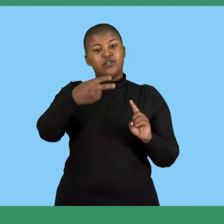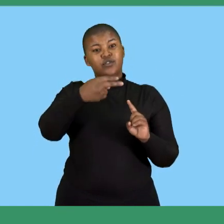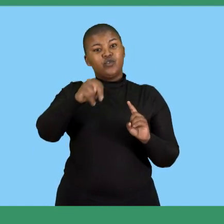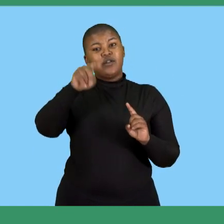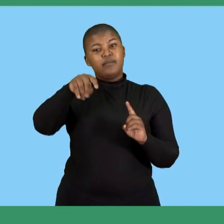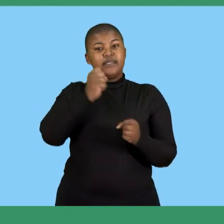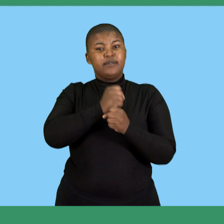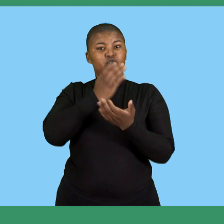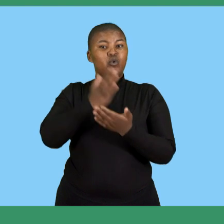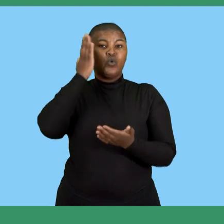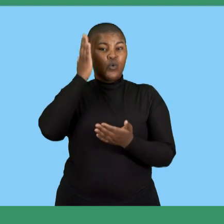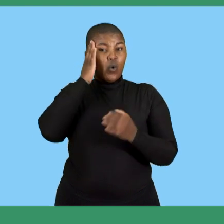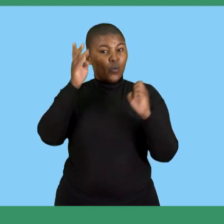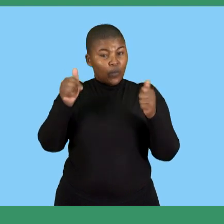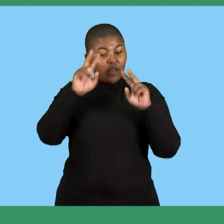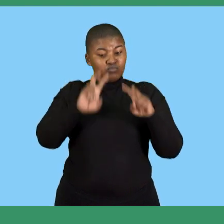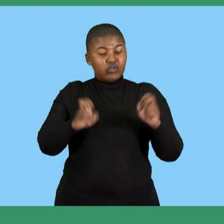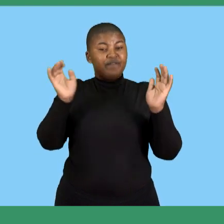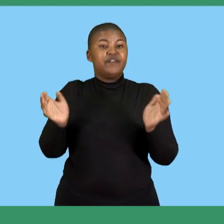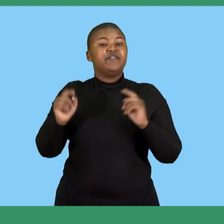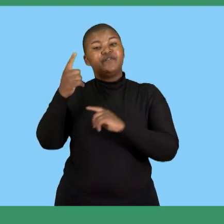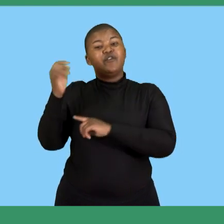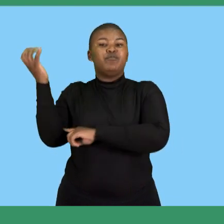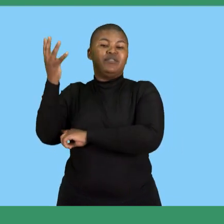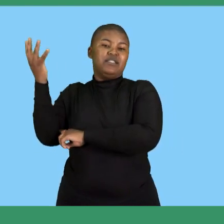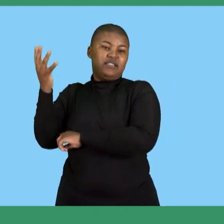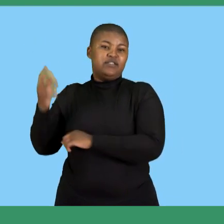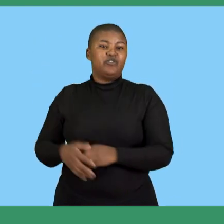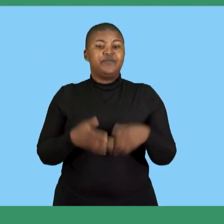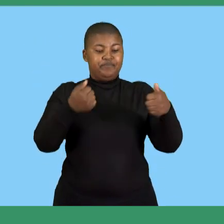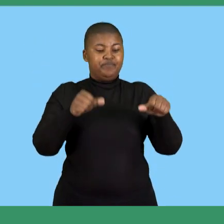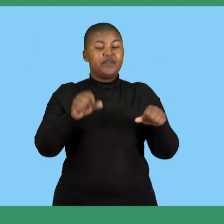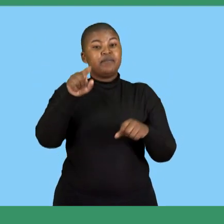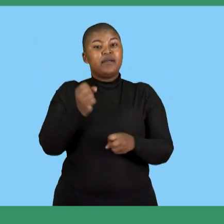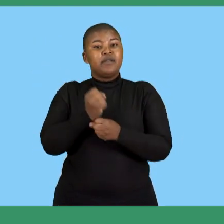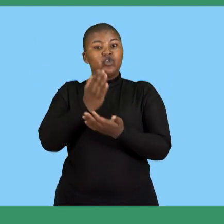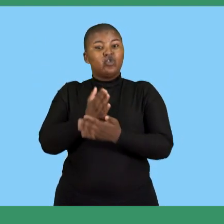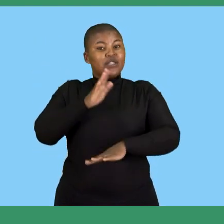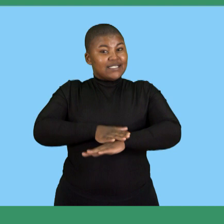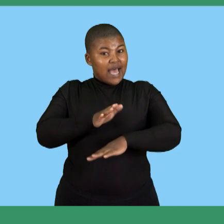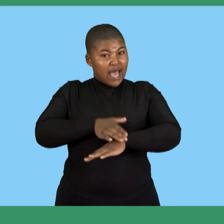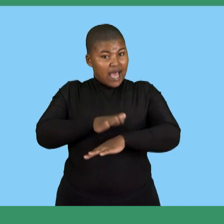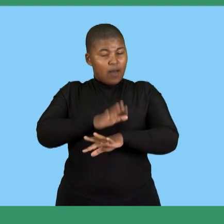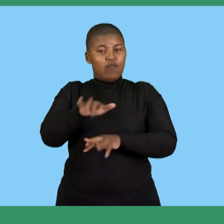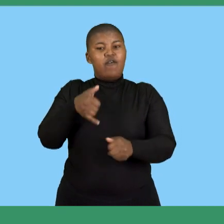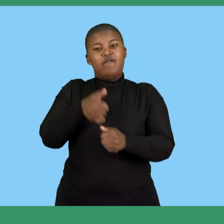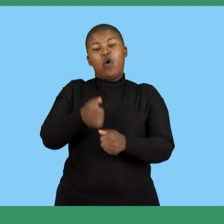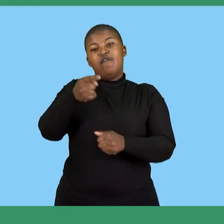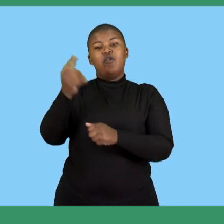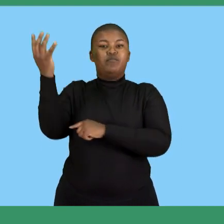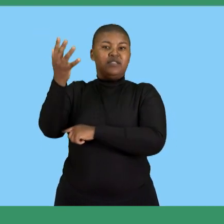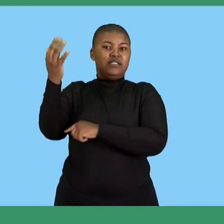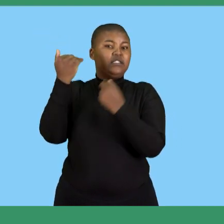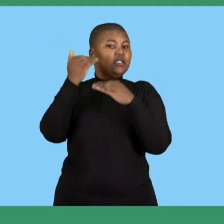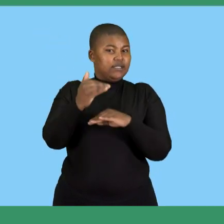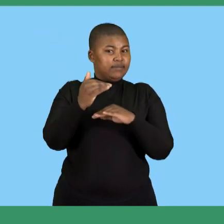fully conversant with the content and the objectives of the presentation. Then another aspect is that he should consider the time frame of